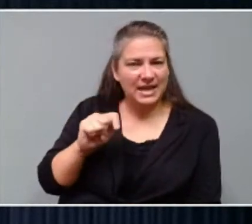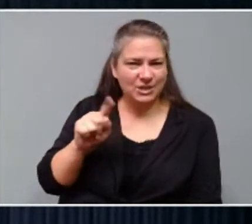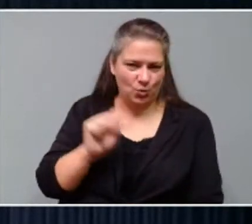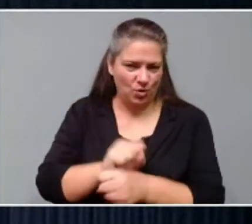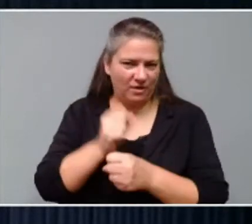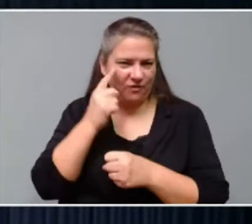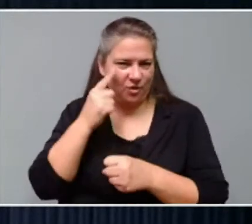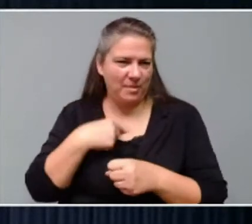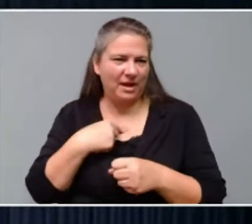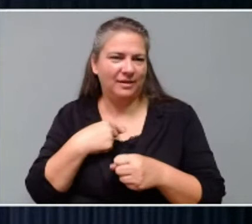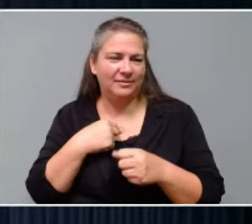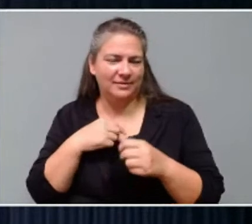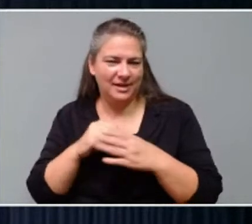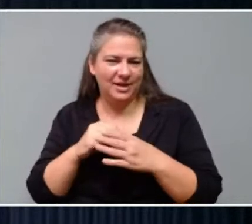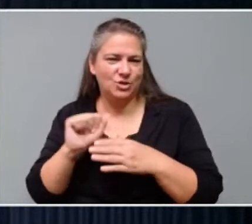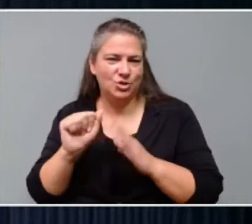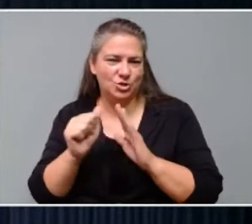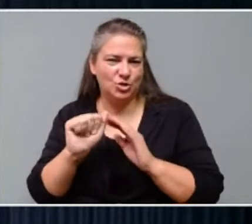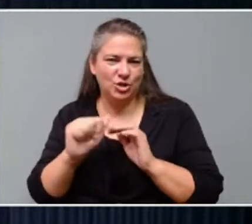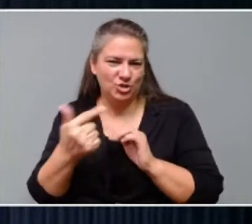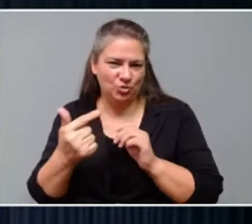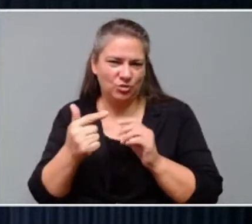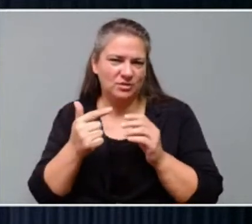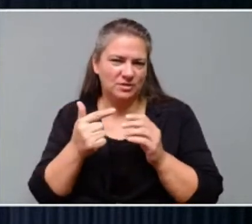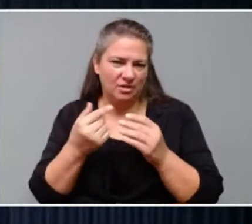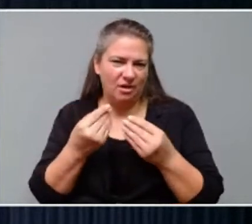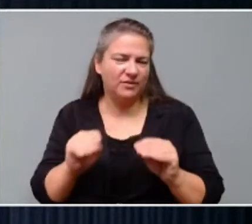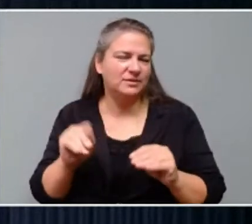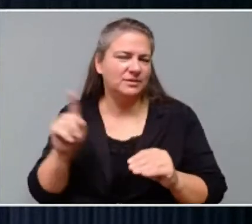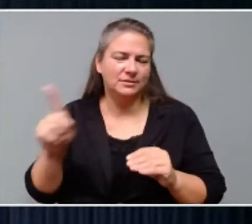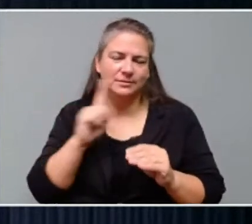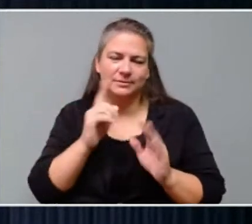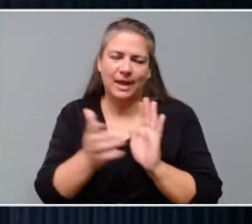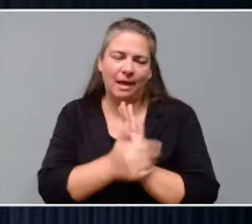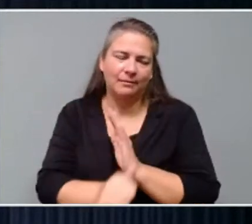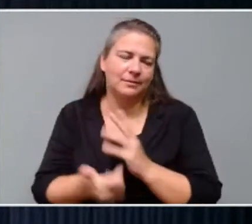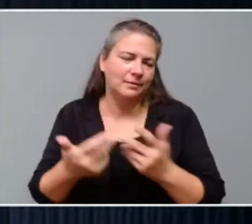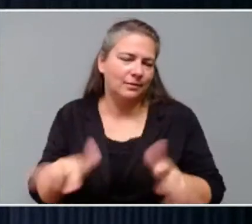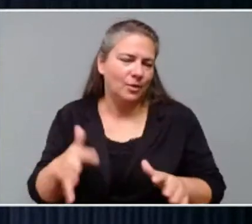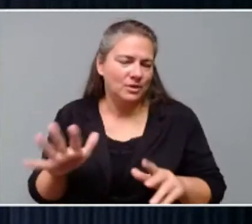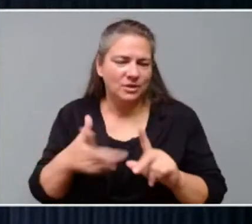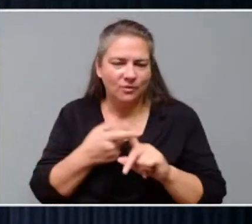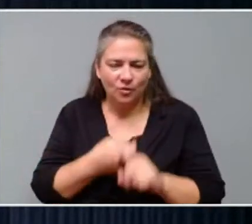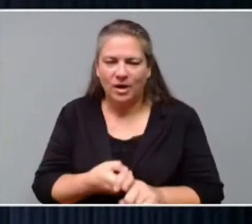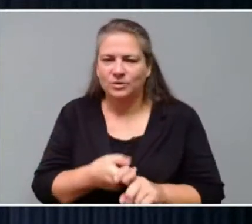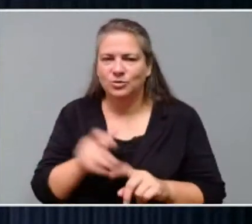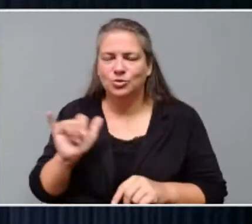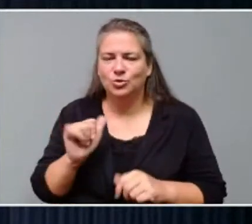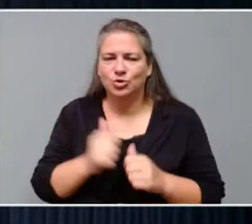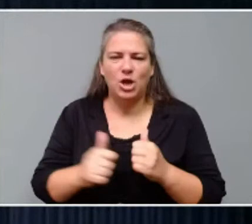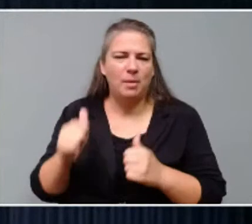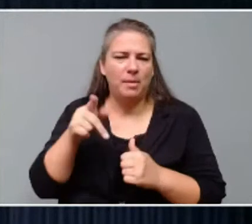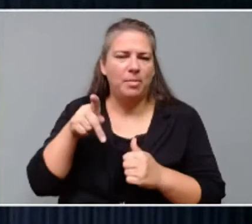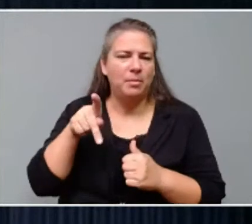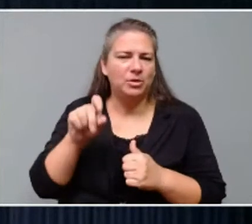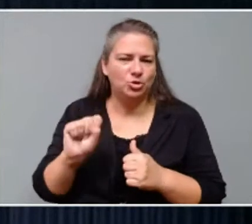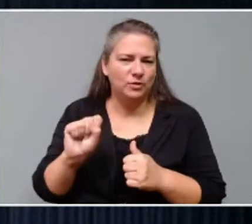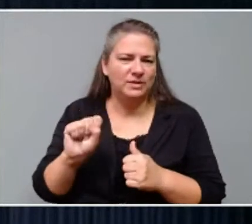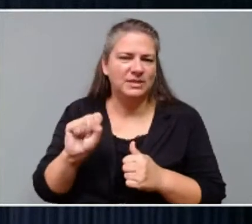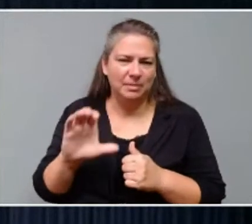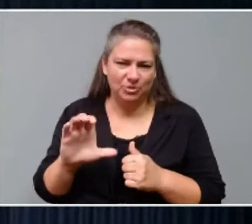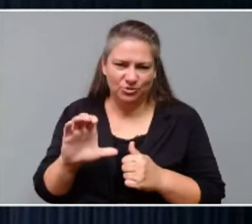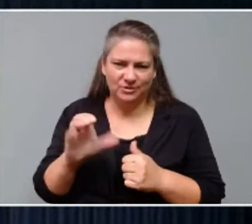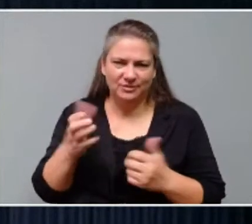office. Incredibly talented. He's a friend. He is chairman of the Public Service Commission here in